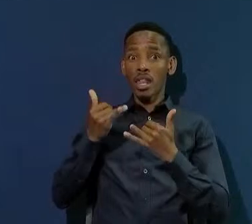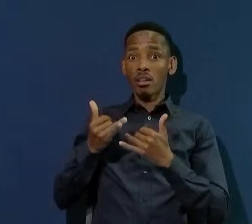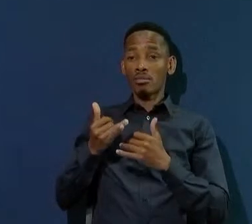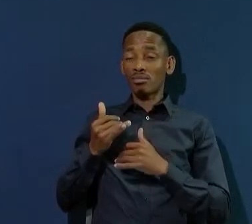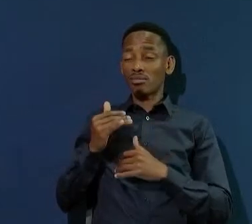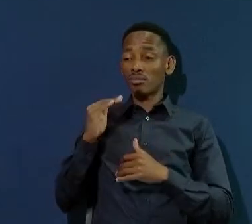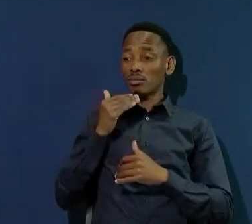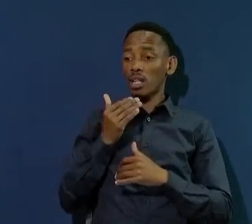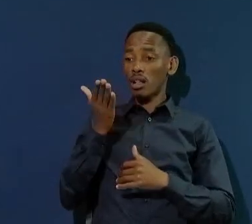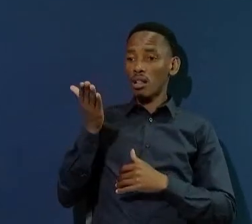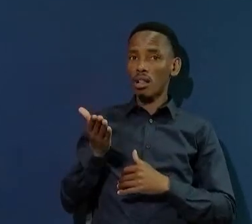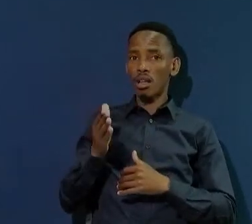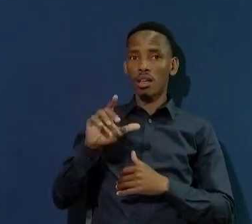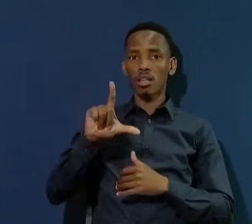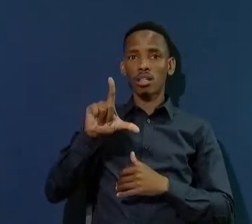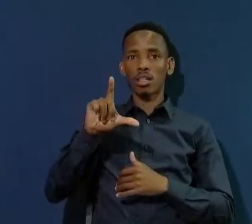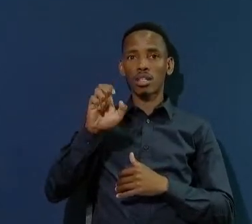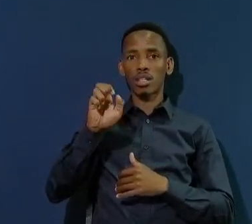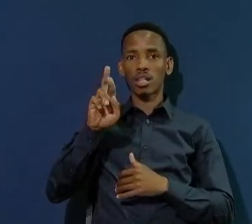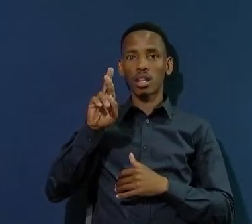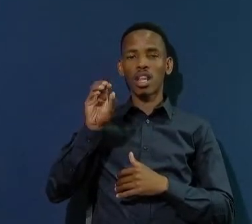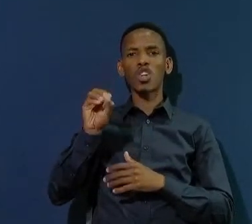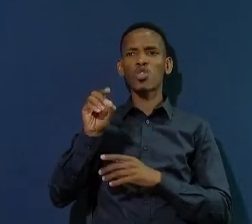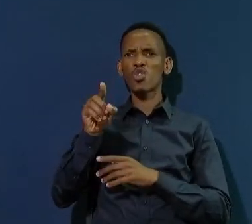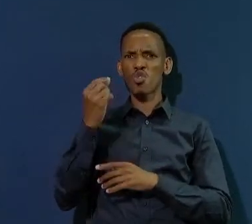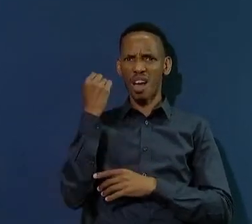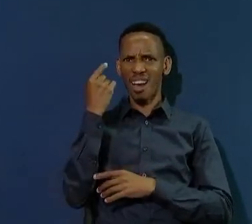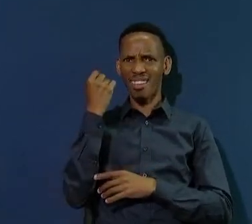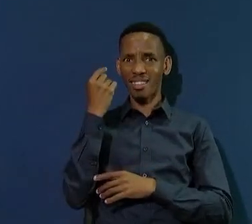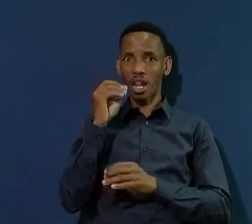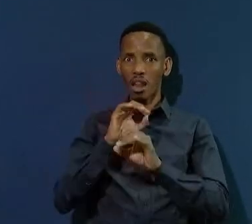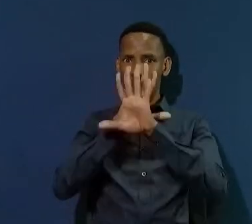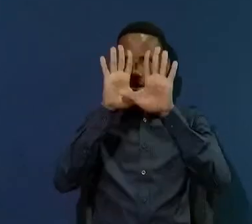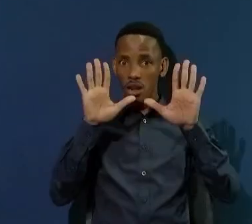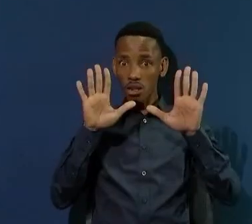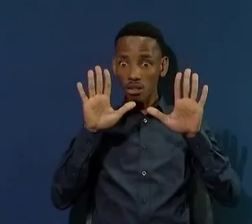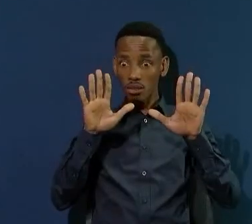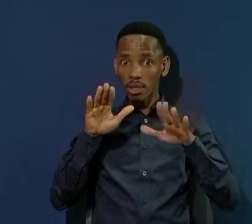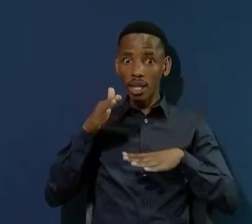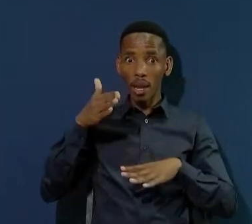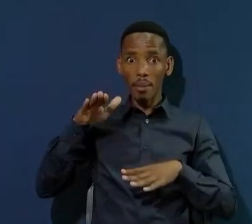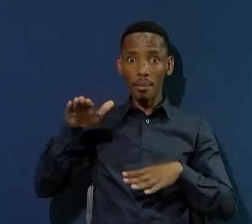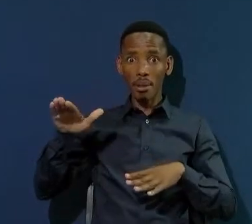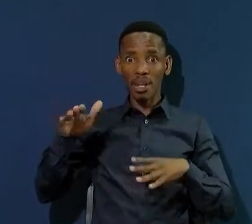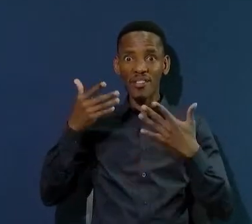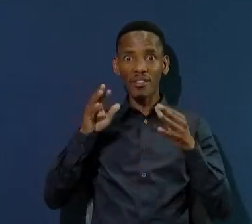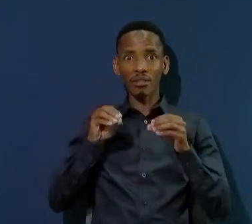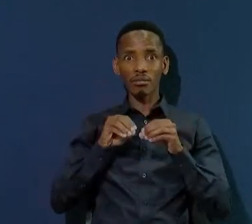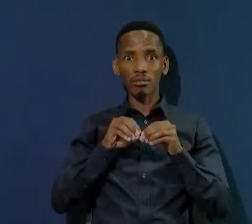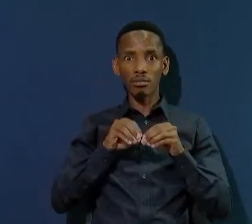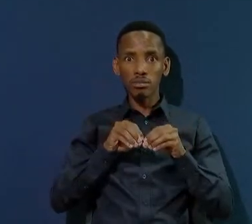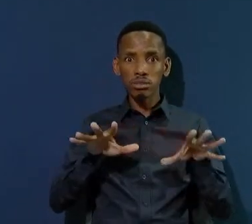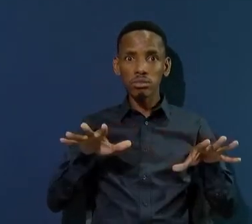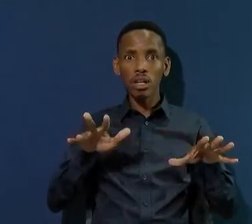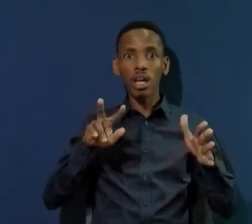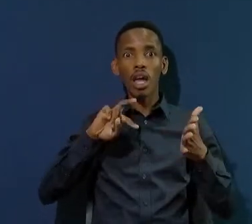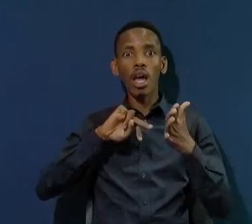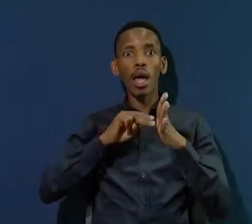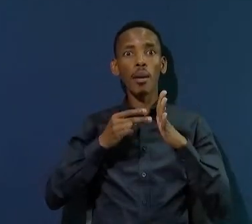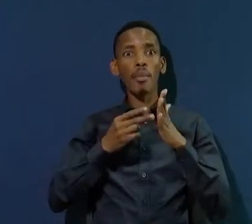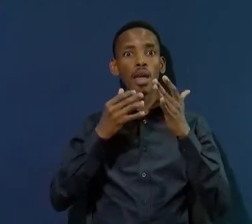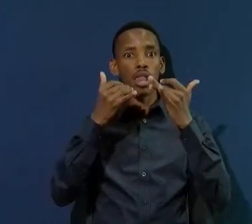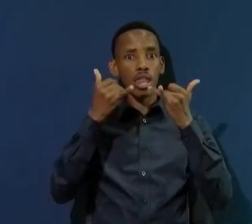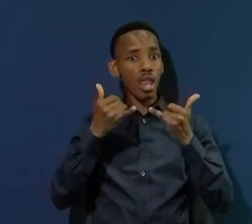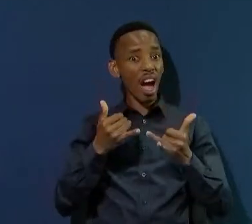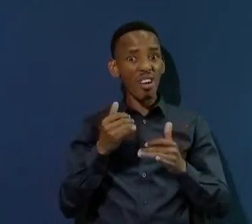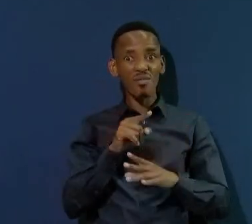eo gore le batlhophi morago ga phatlalatso ya parlamente go raya gore ke ya ka ba